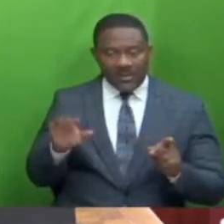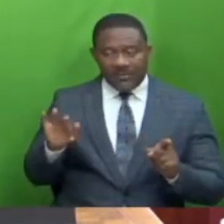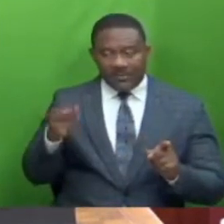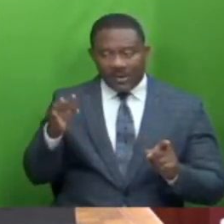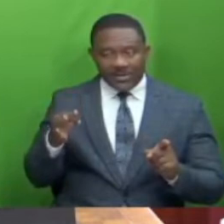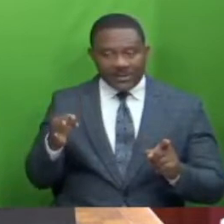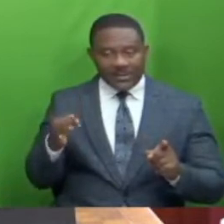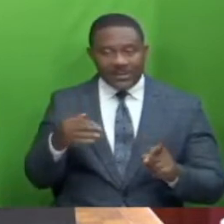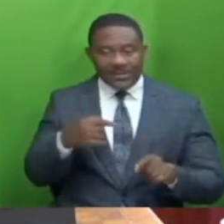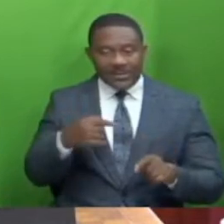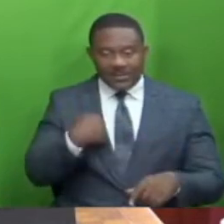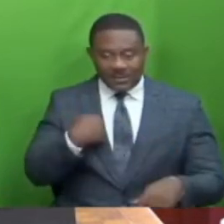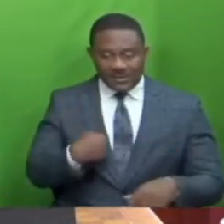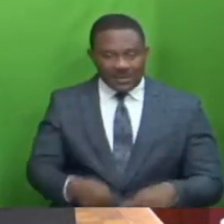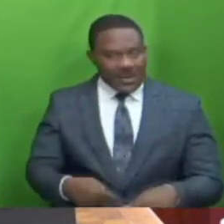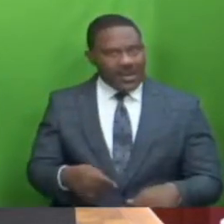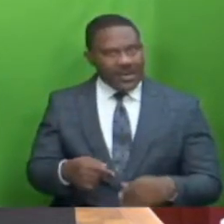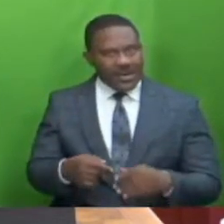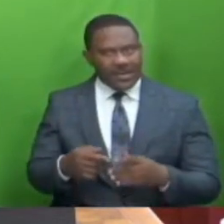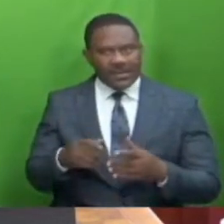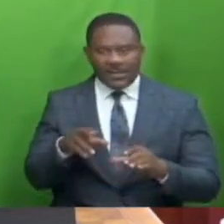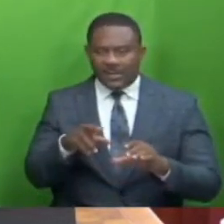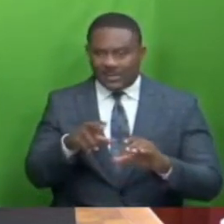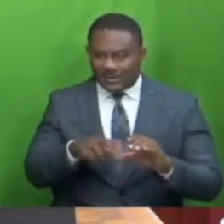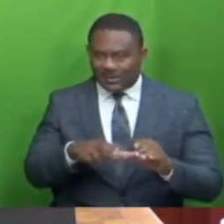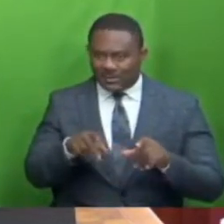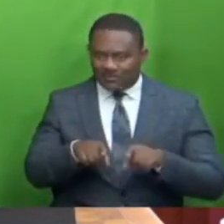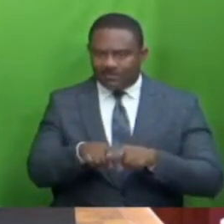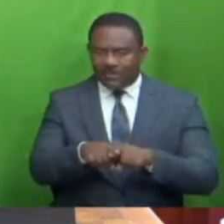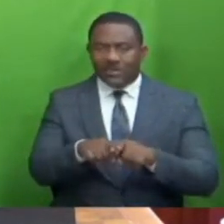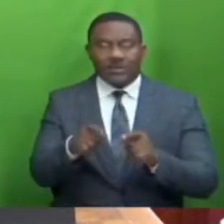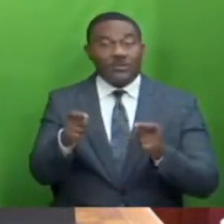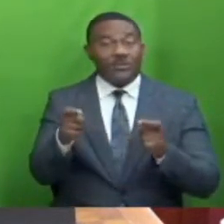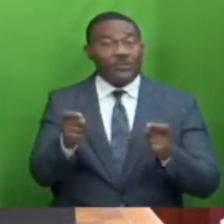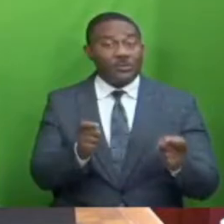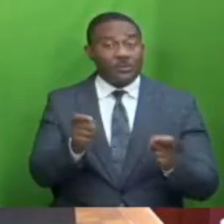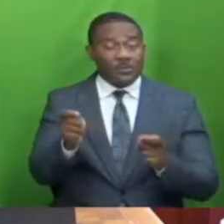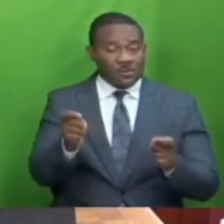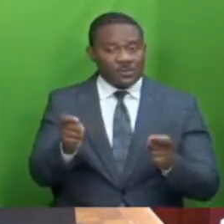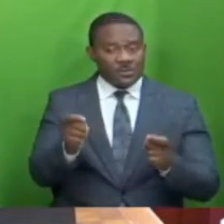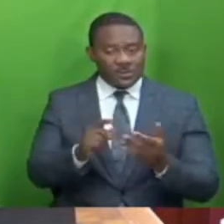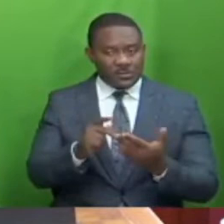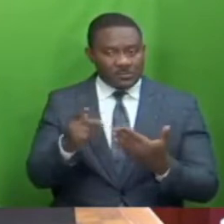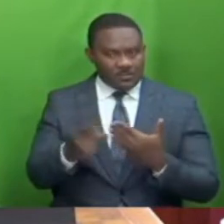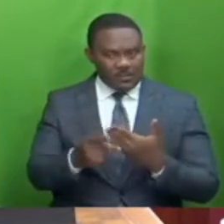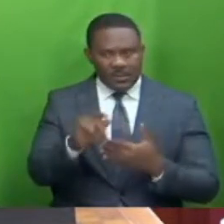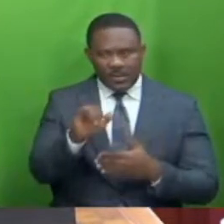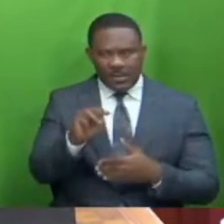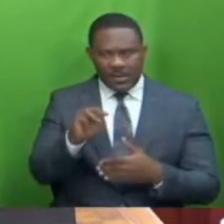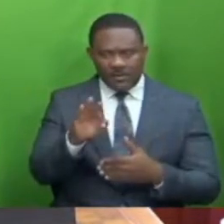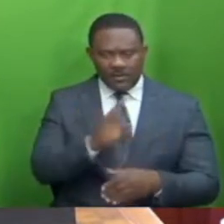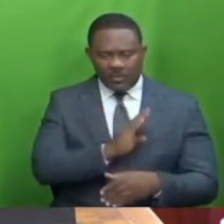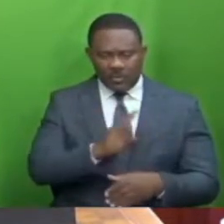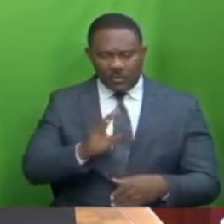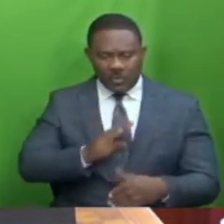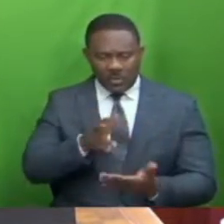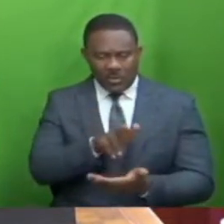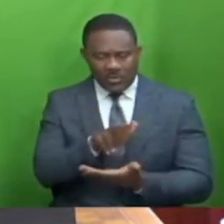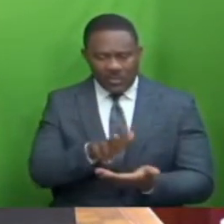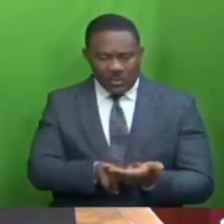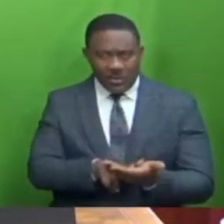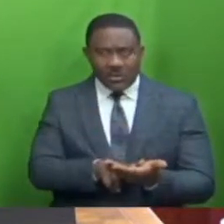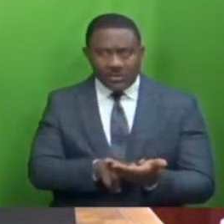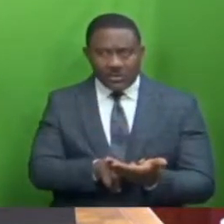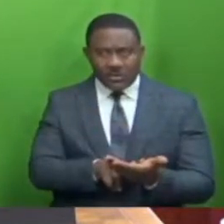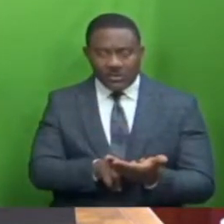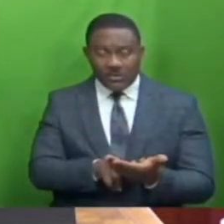committee provided financing assurances on 12 May, as I stated, to support the IMF's board approval of Ghana's IMF